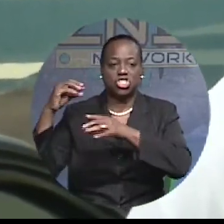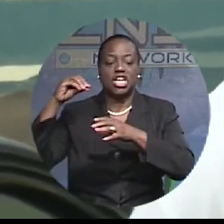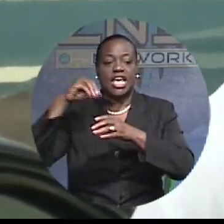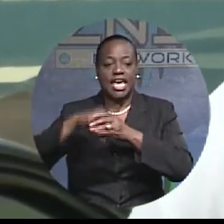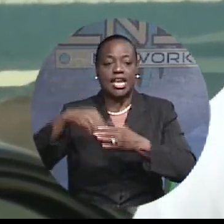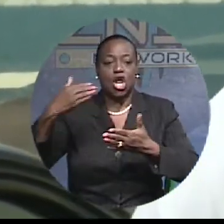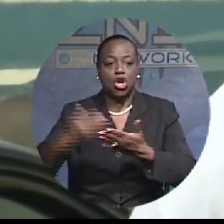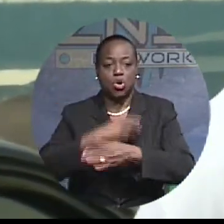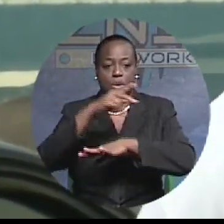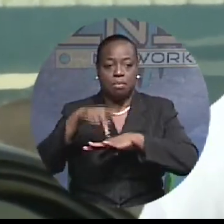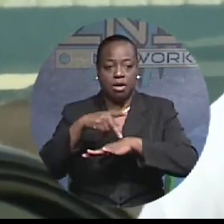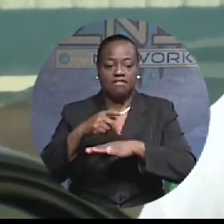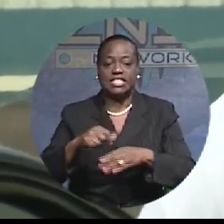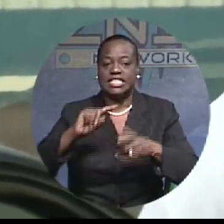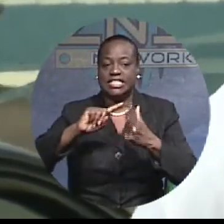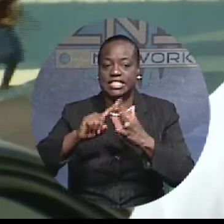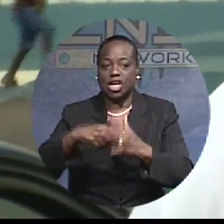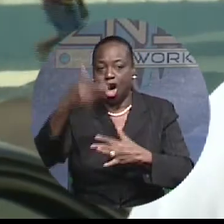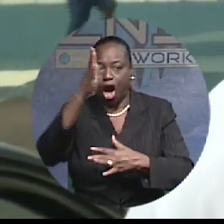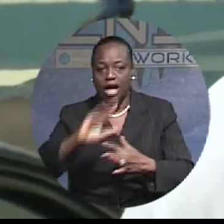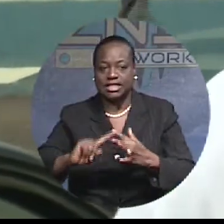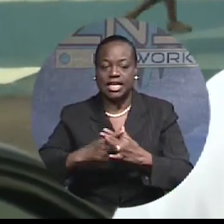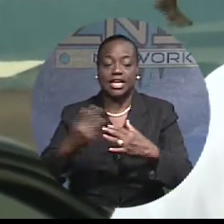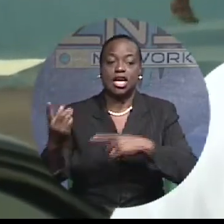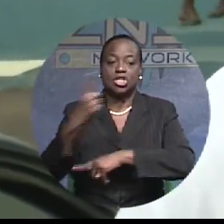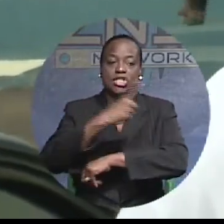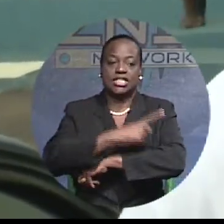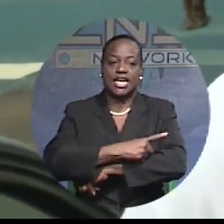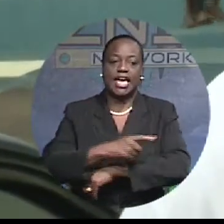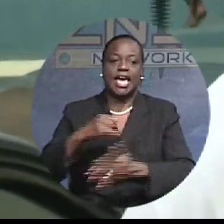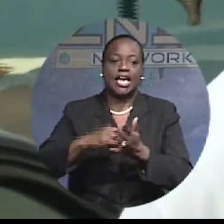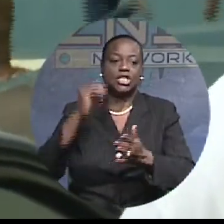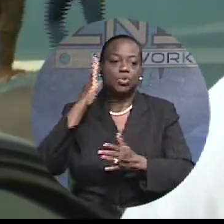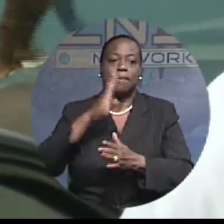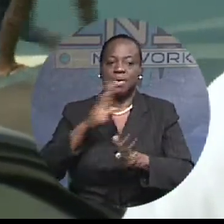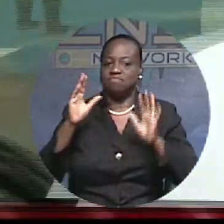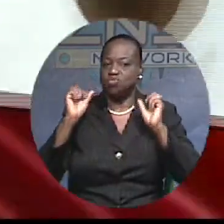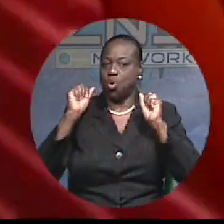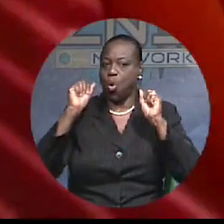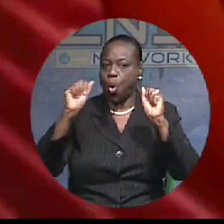And I'm telling you, He started today, and it's just going to be awesome.